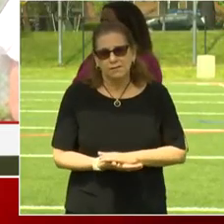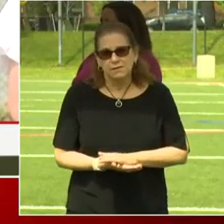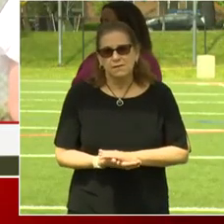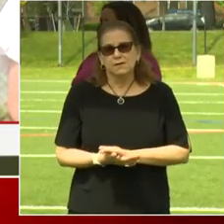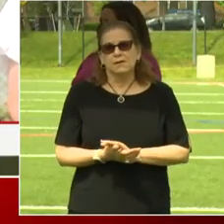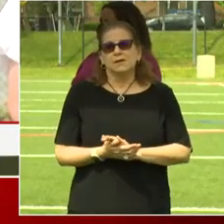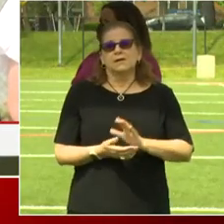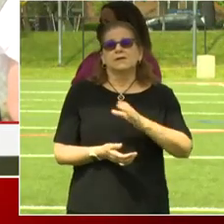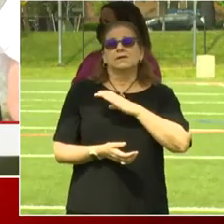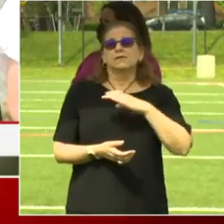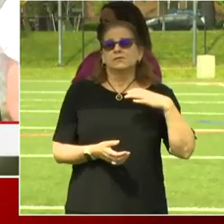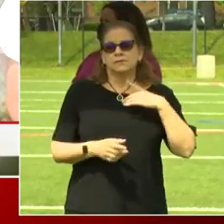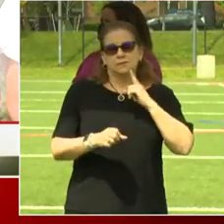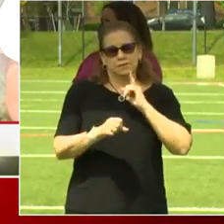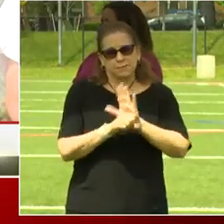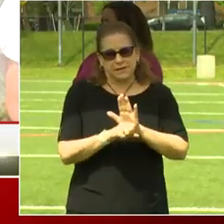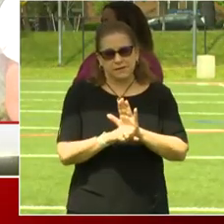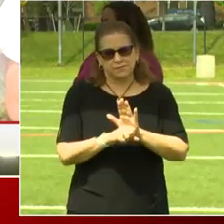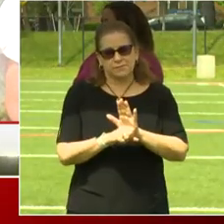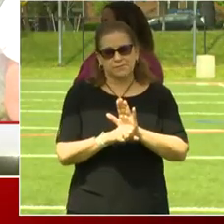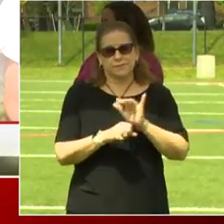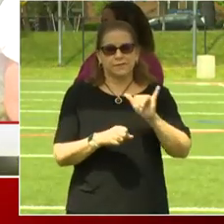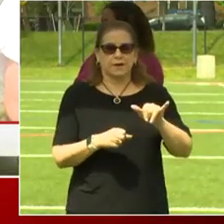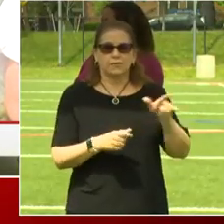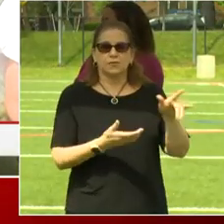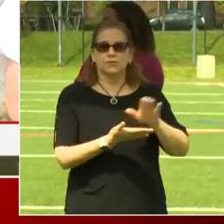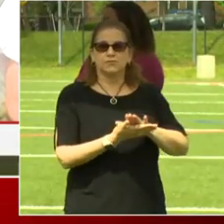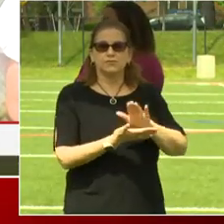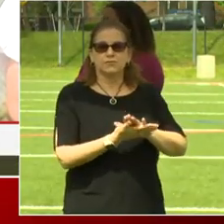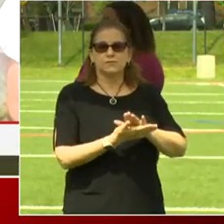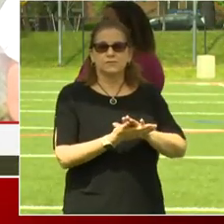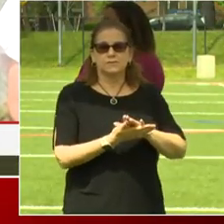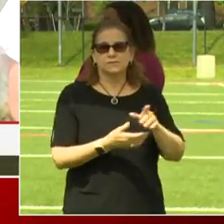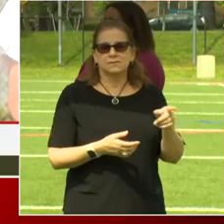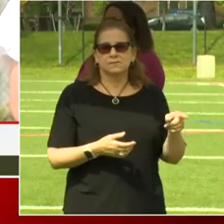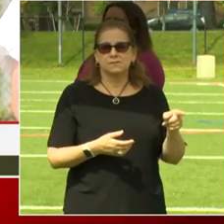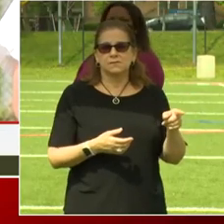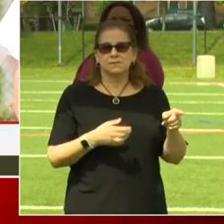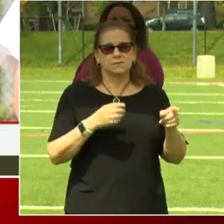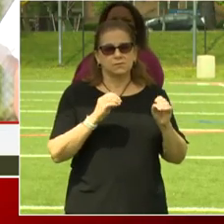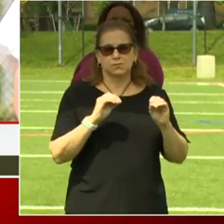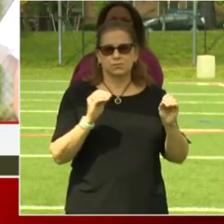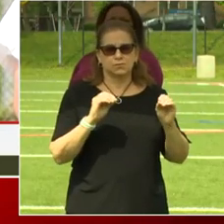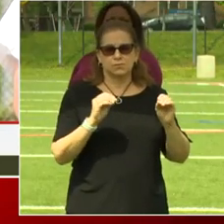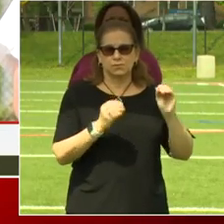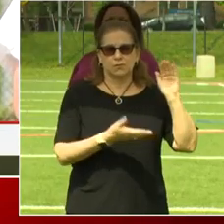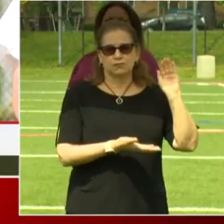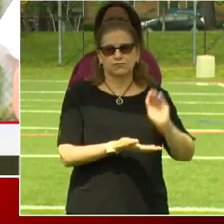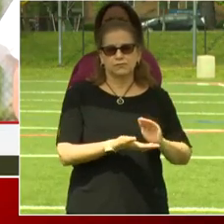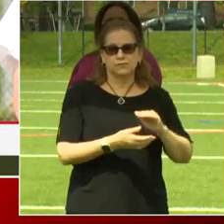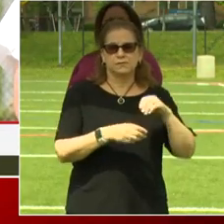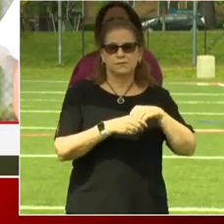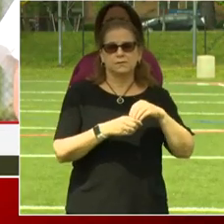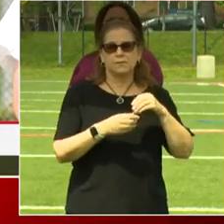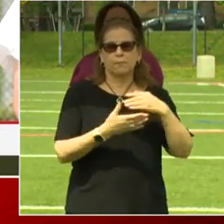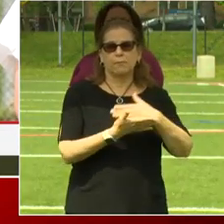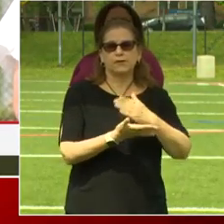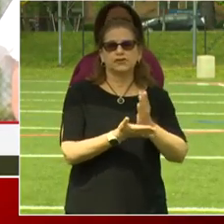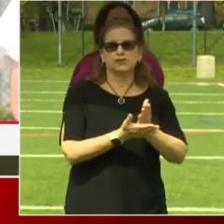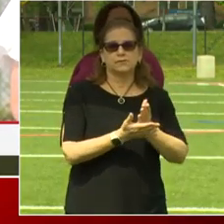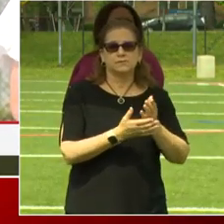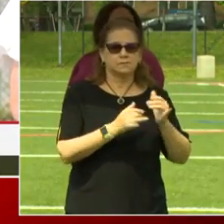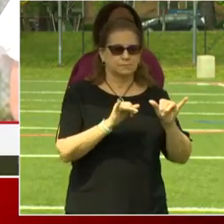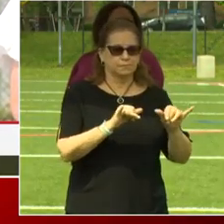council's commitment that schools should not be seeing a reduction in their individual school budget for the next school